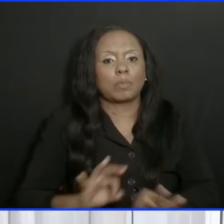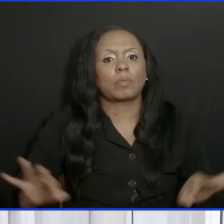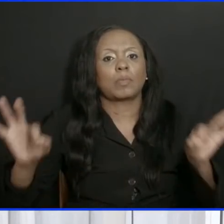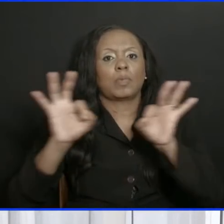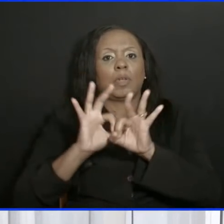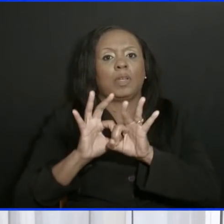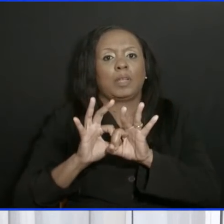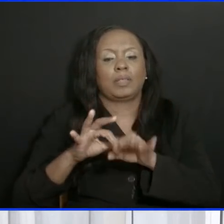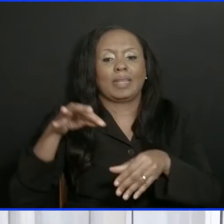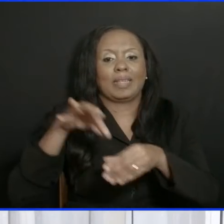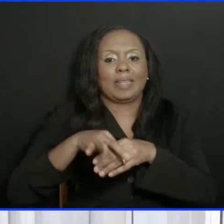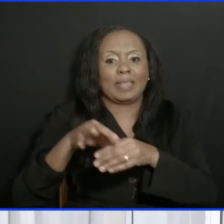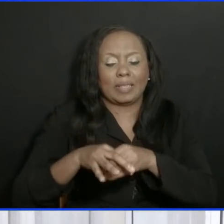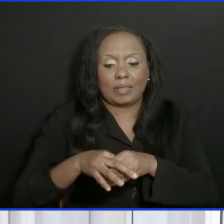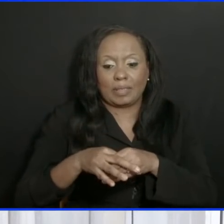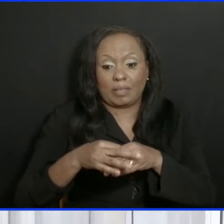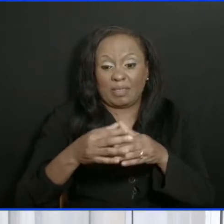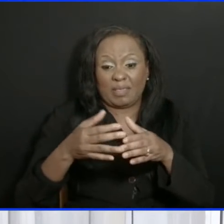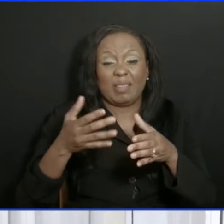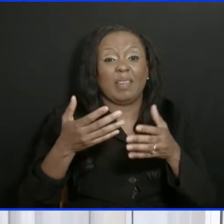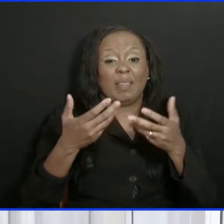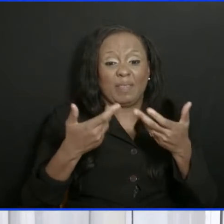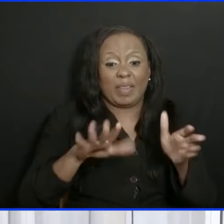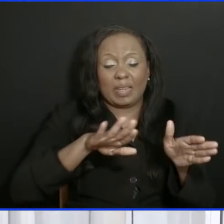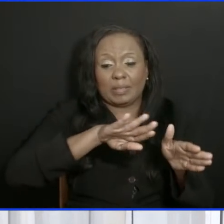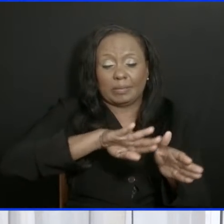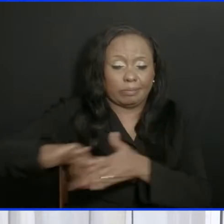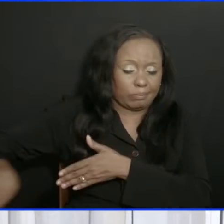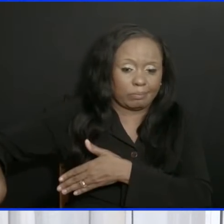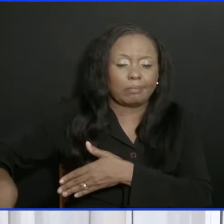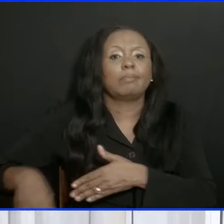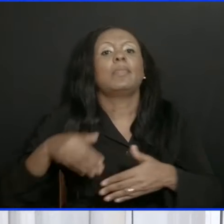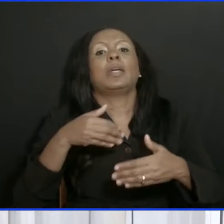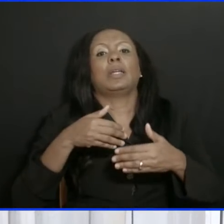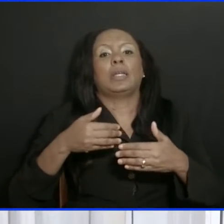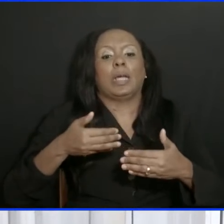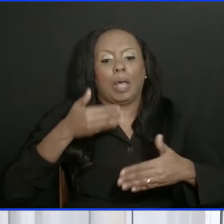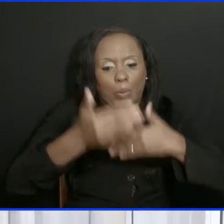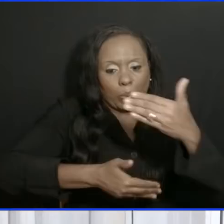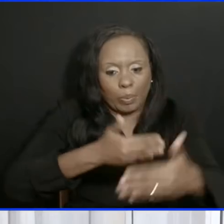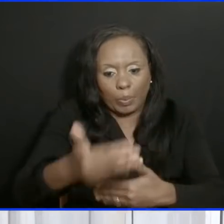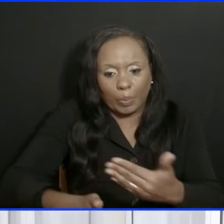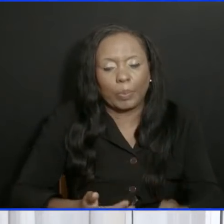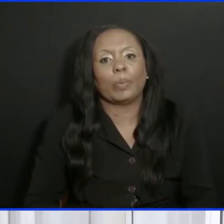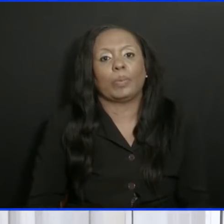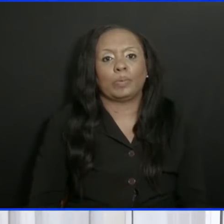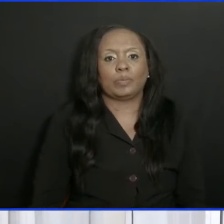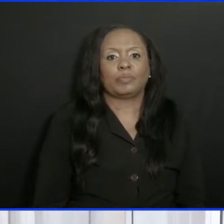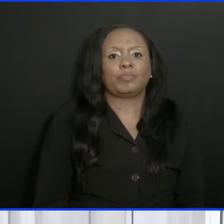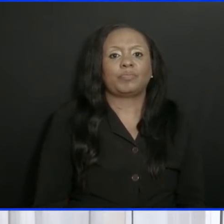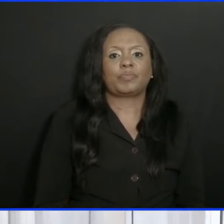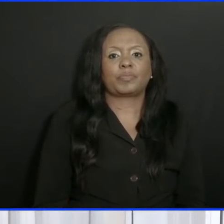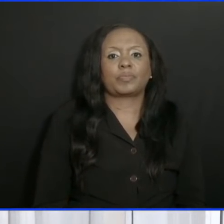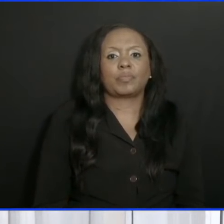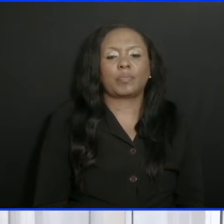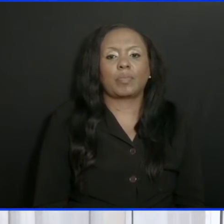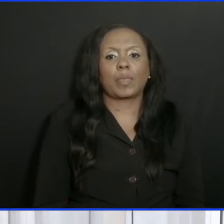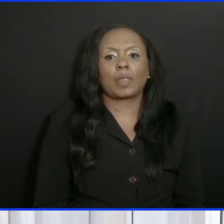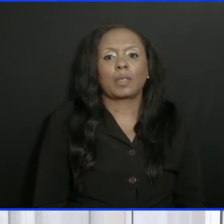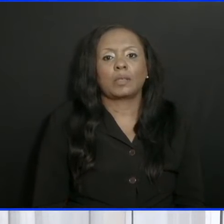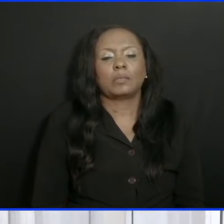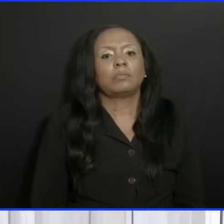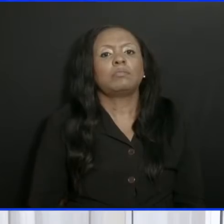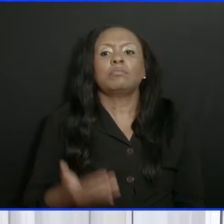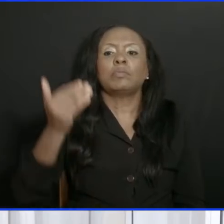this behind us. And why? If there was any doubt about this being a marathon, the news in recent days